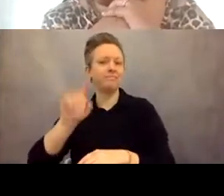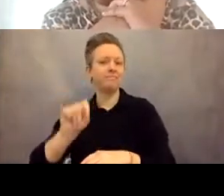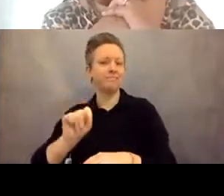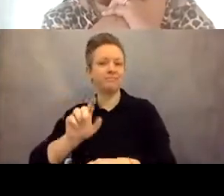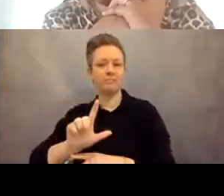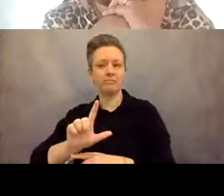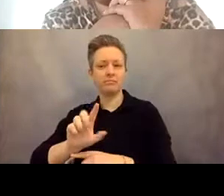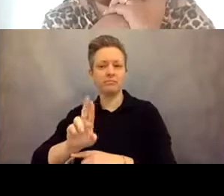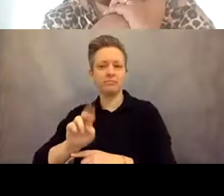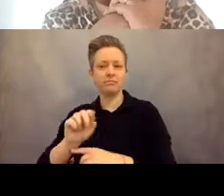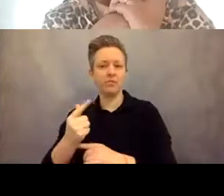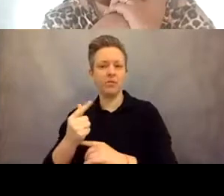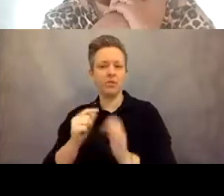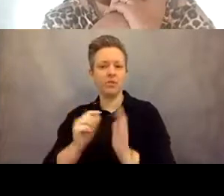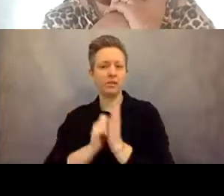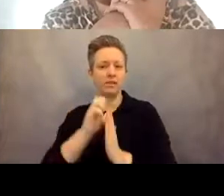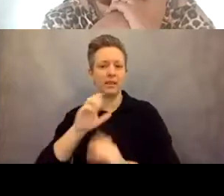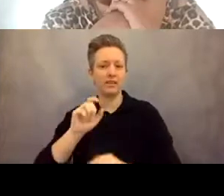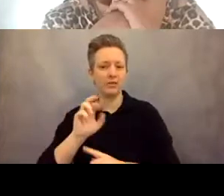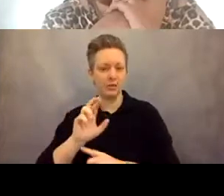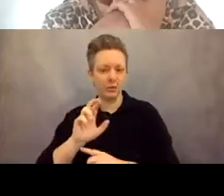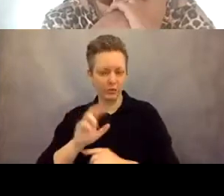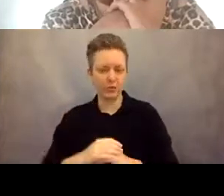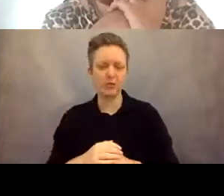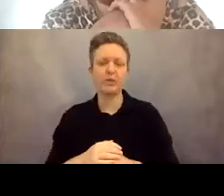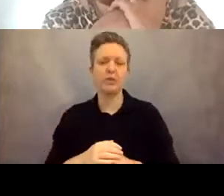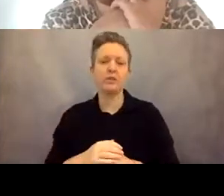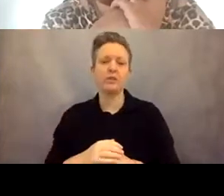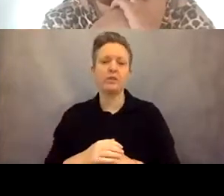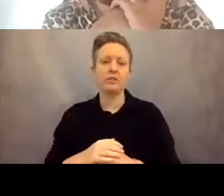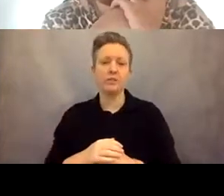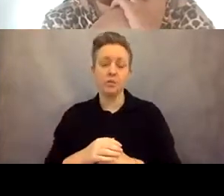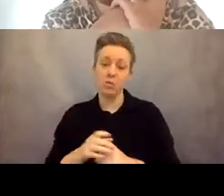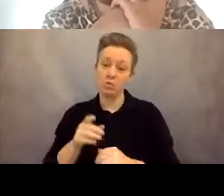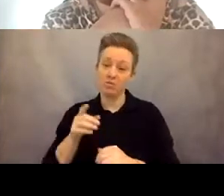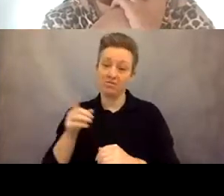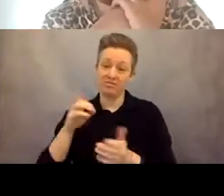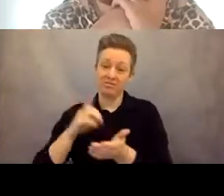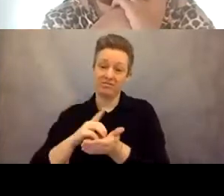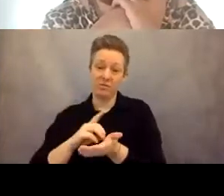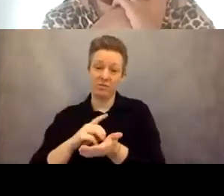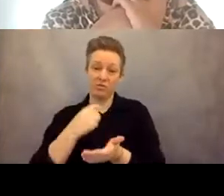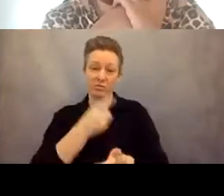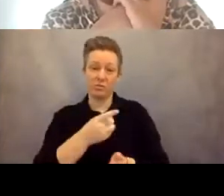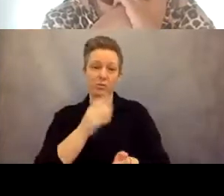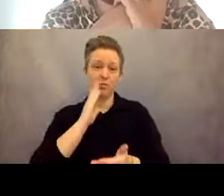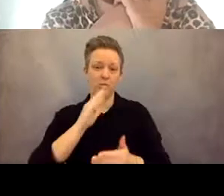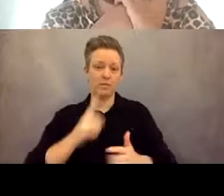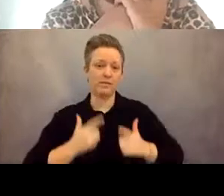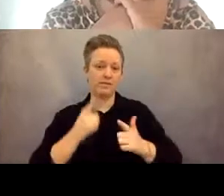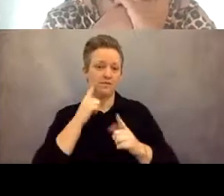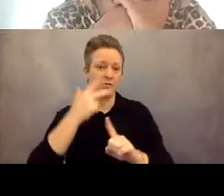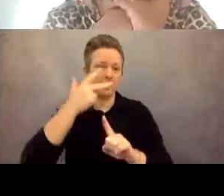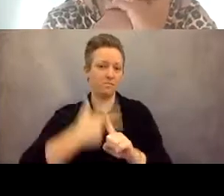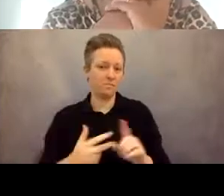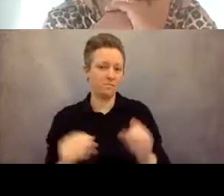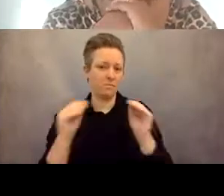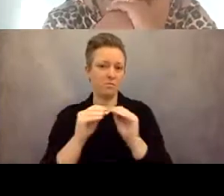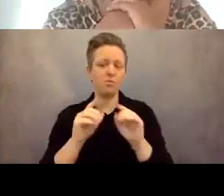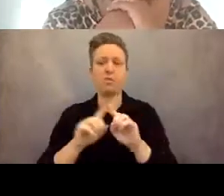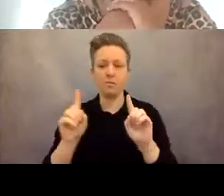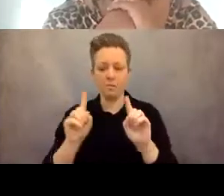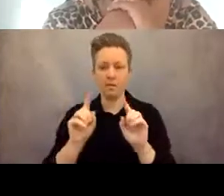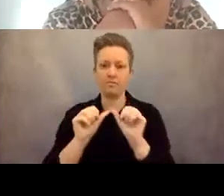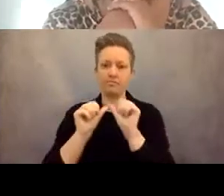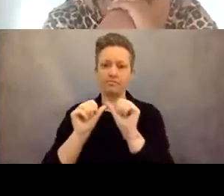one lung. And so she died when I was 13, and the sun rose and set with my mom, and I entered into my adolescence feeling